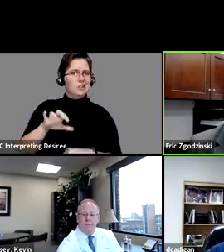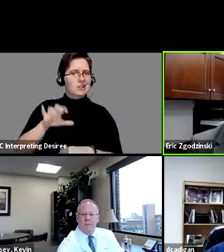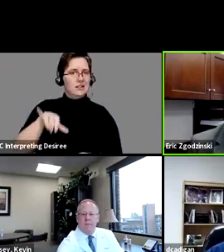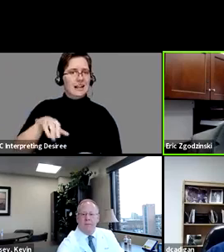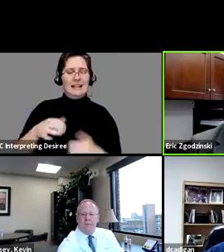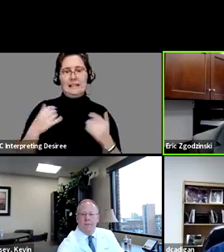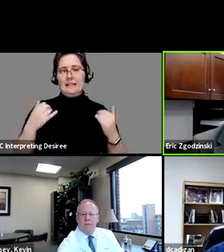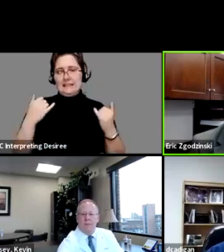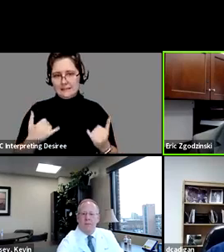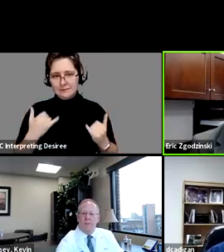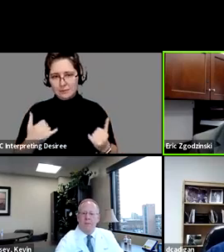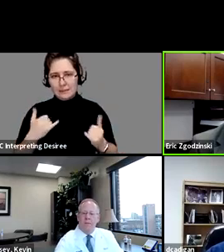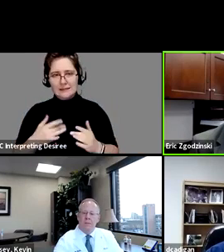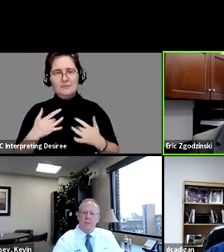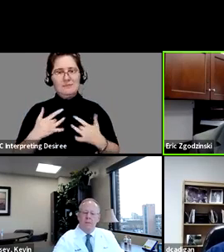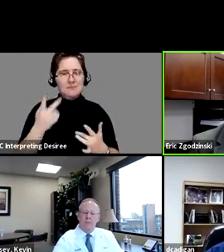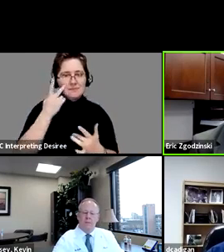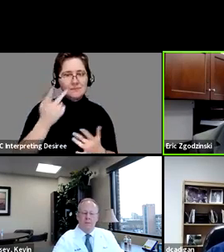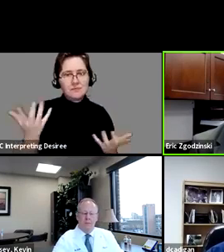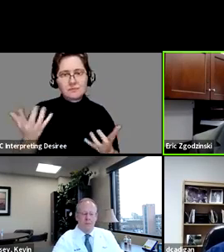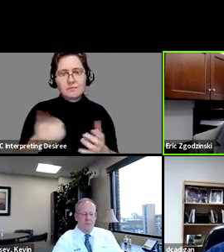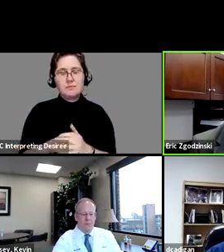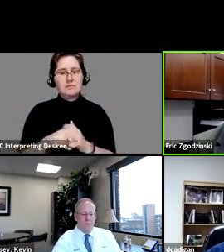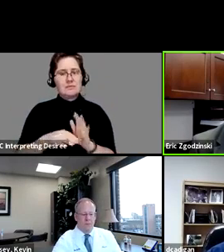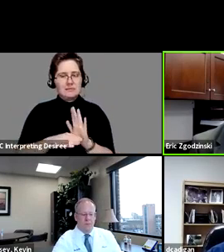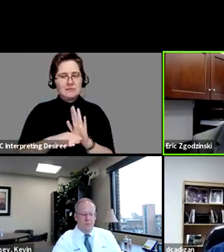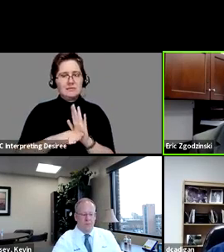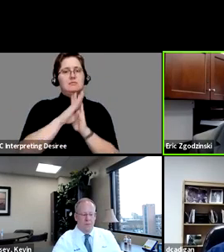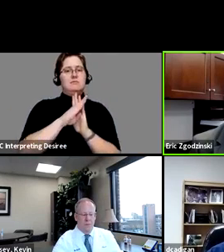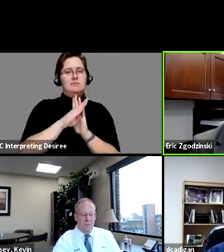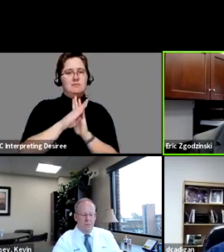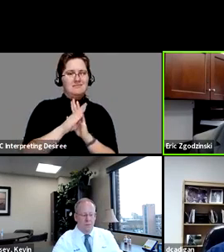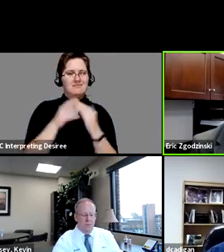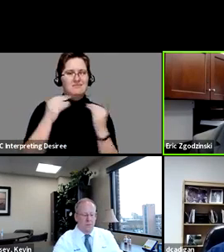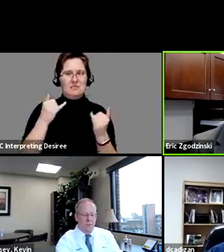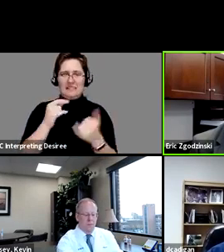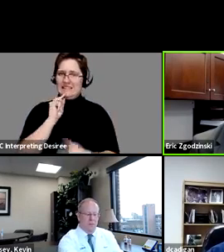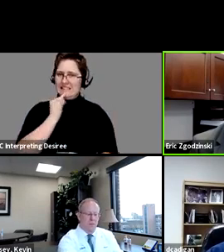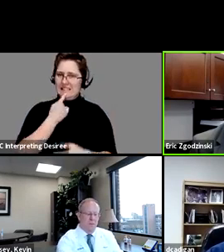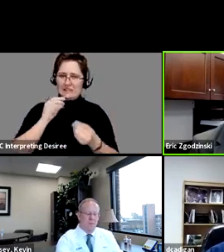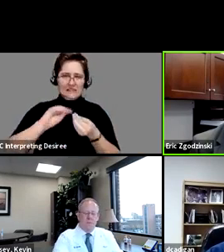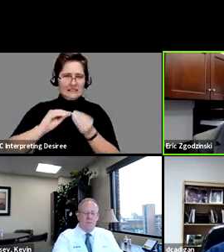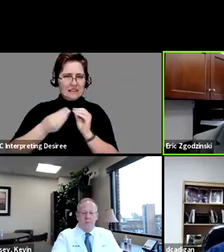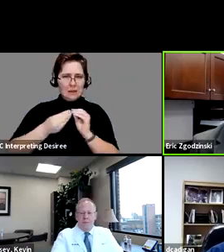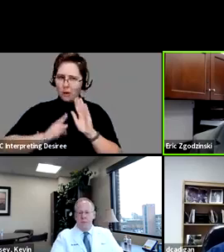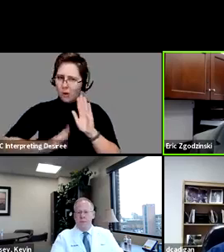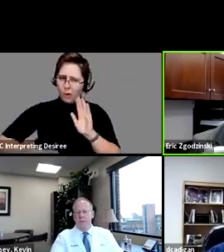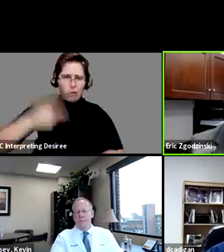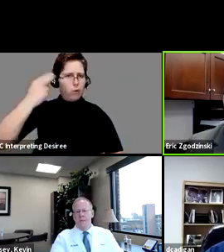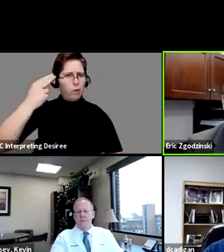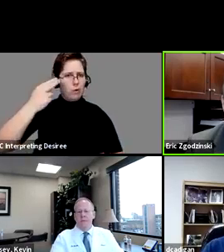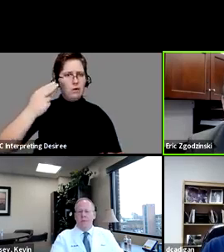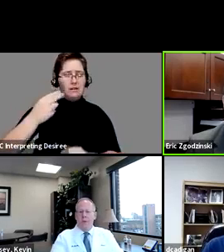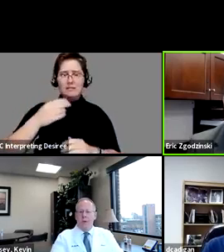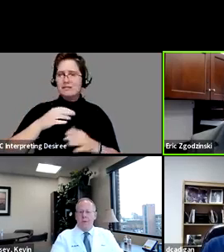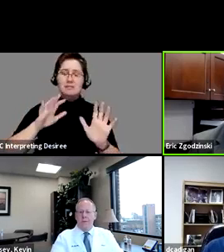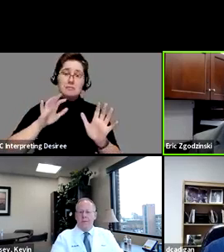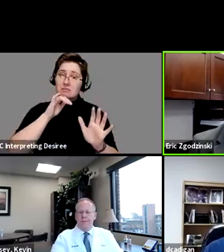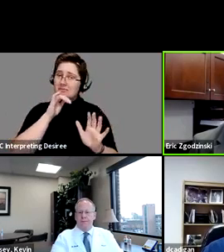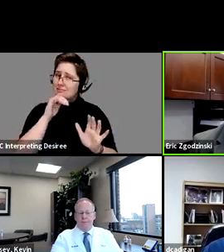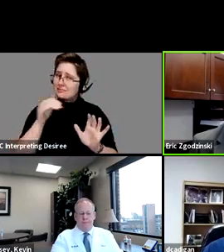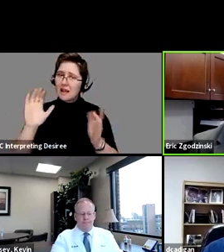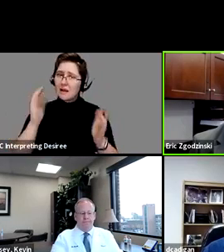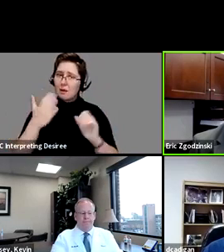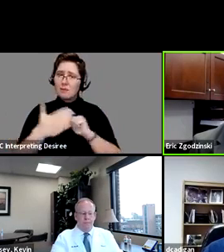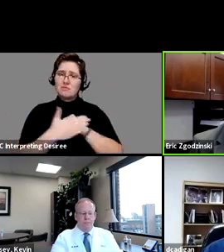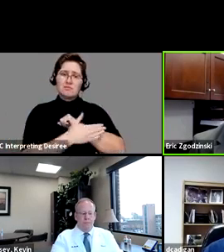right now, we are seeing, again, significant increase in COVID in our community. Nothing like some of the rural counties or